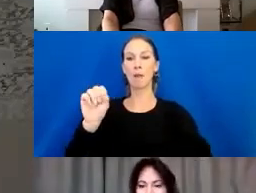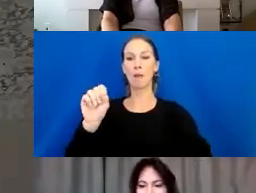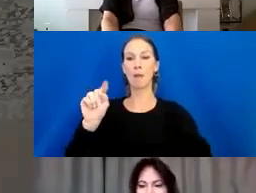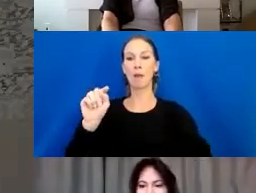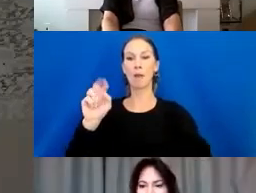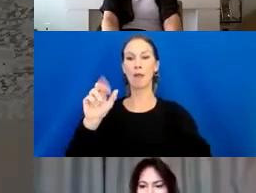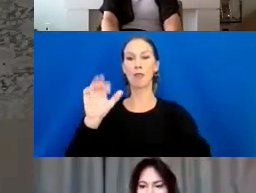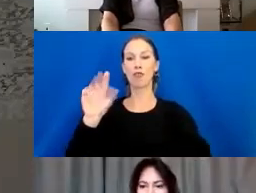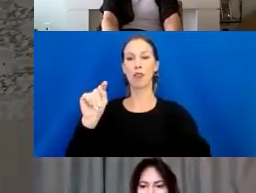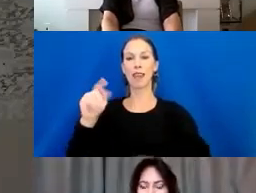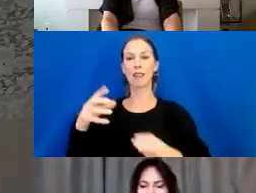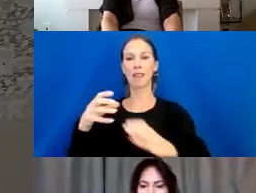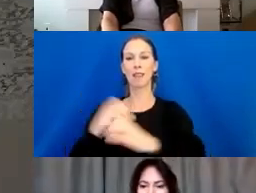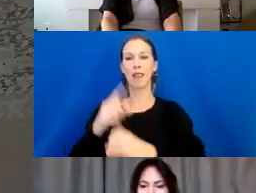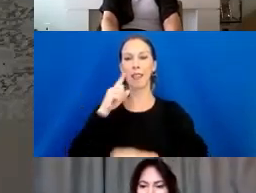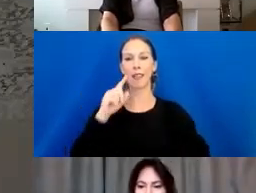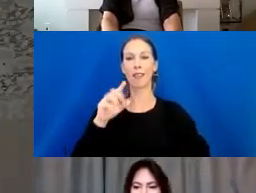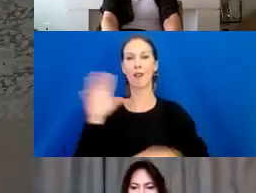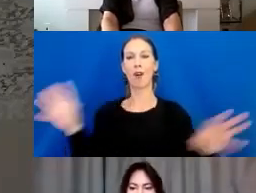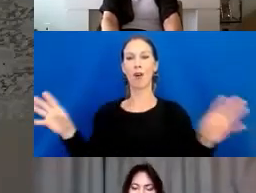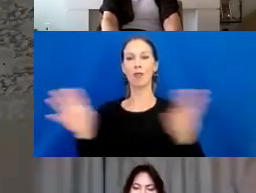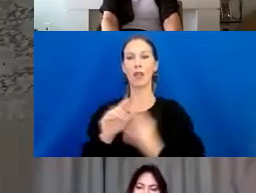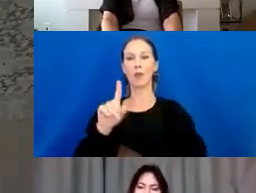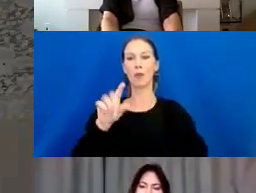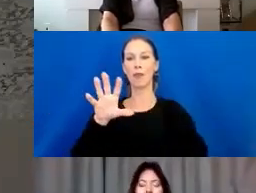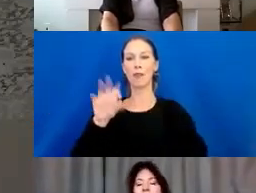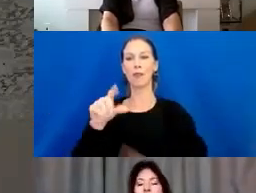your paper. And in that case,